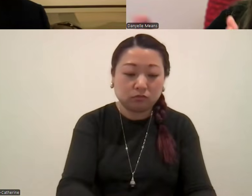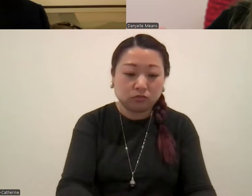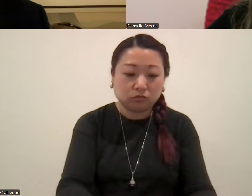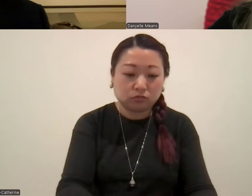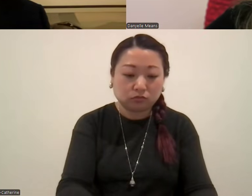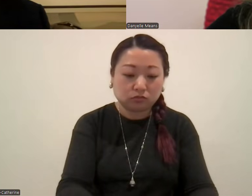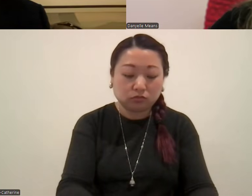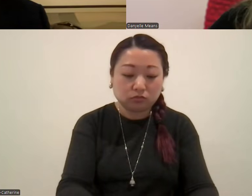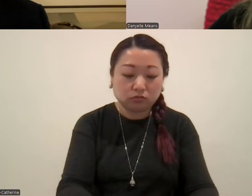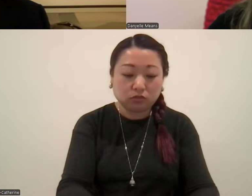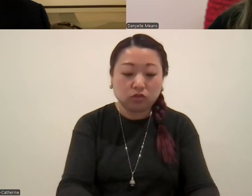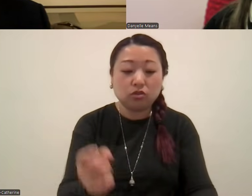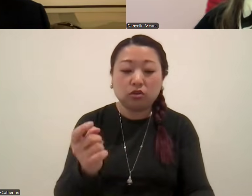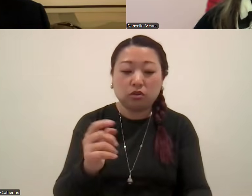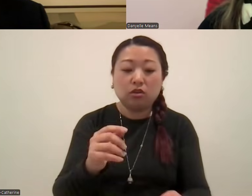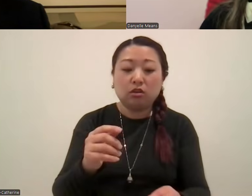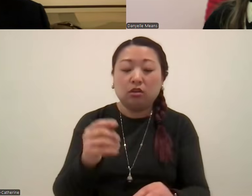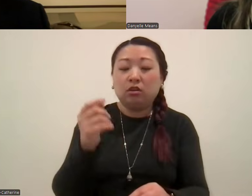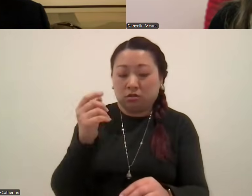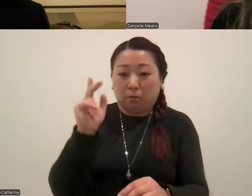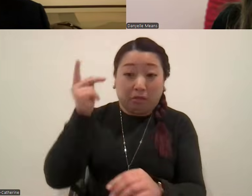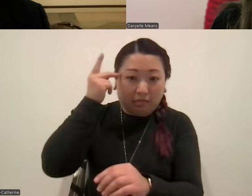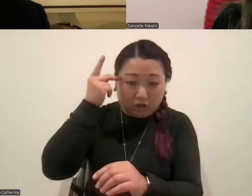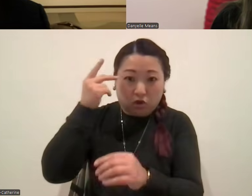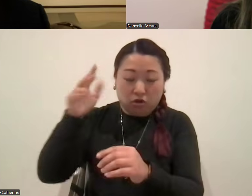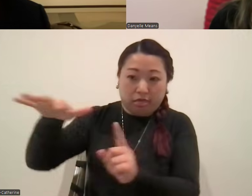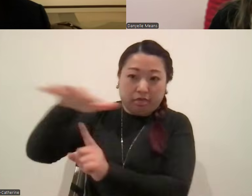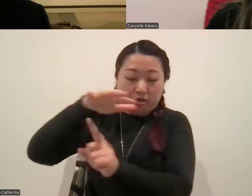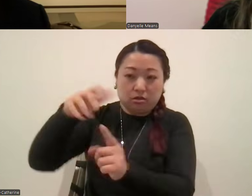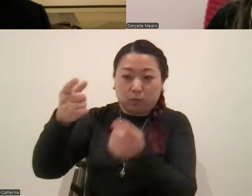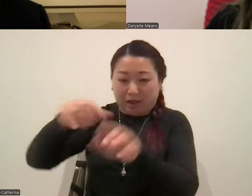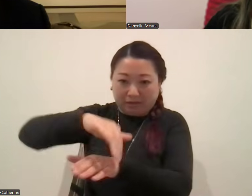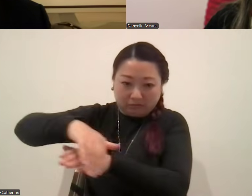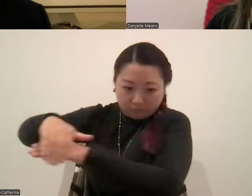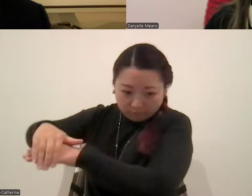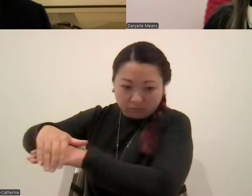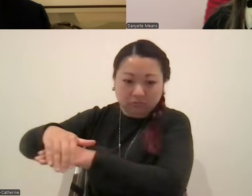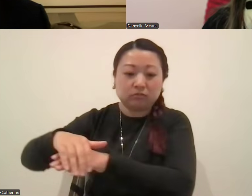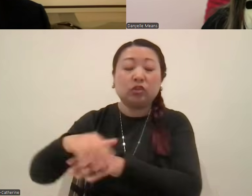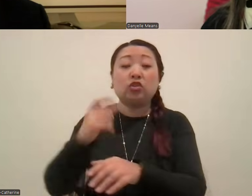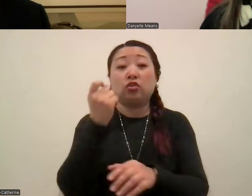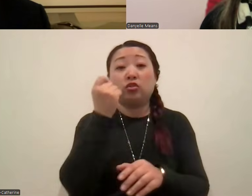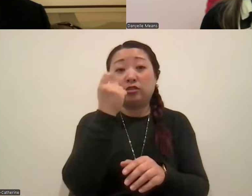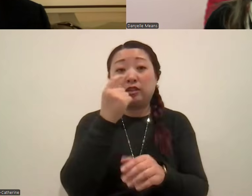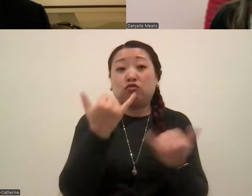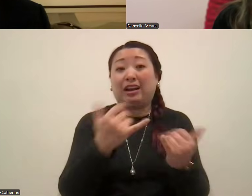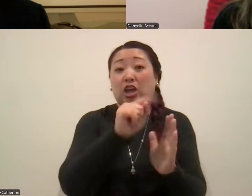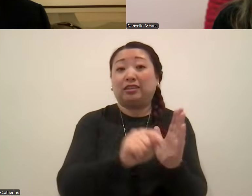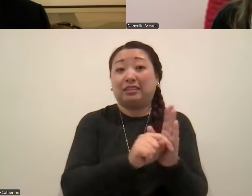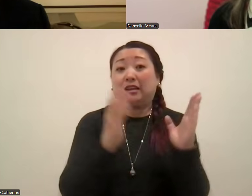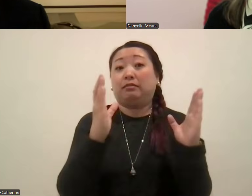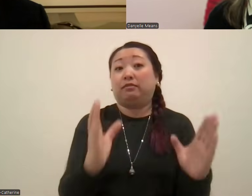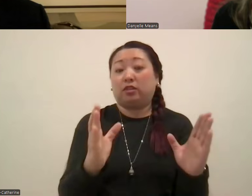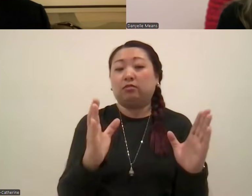political climate aside, understanding that what the time frame we're in is